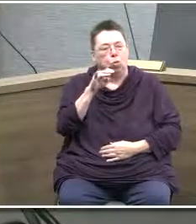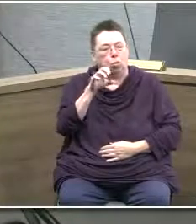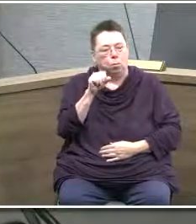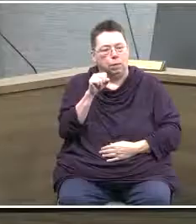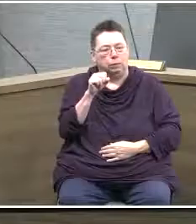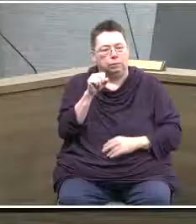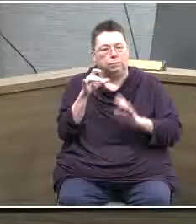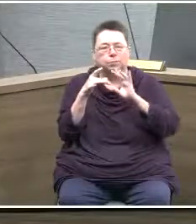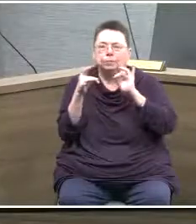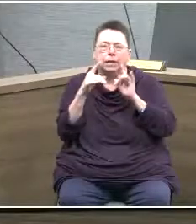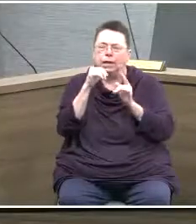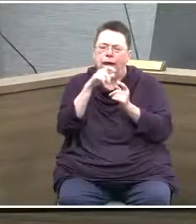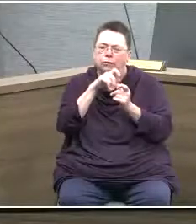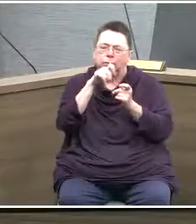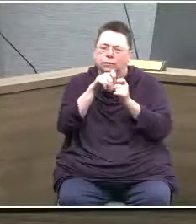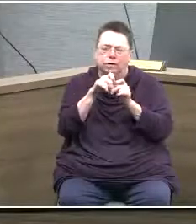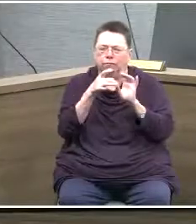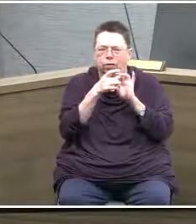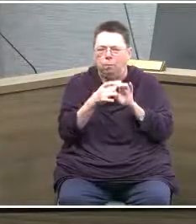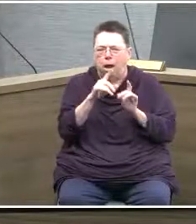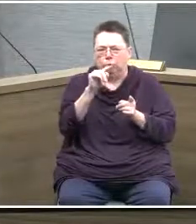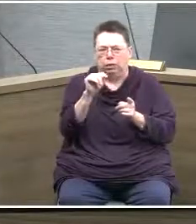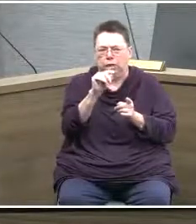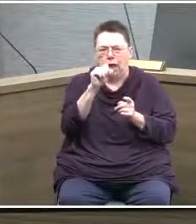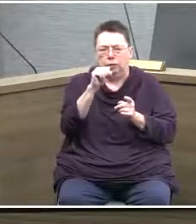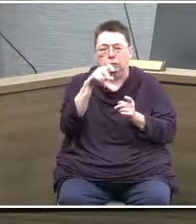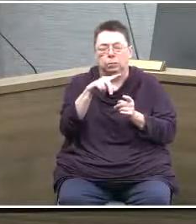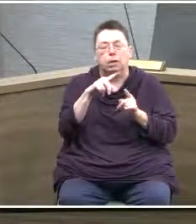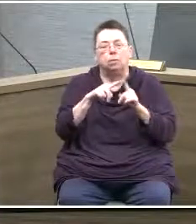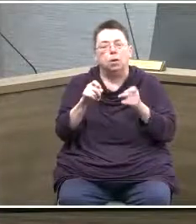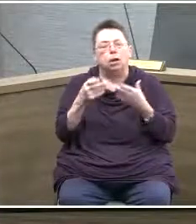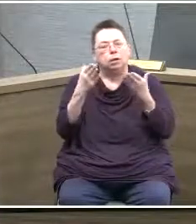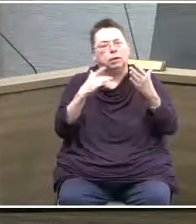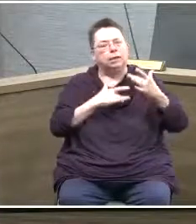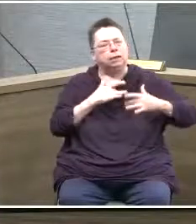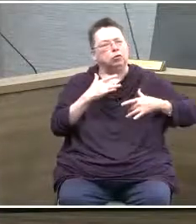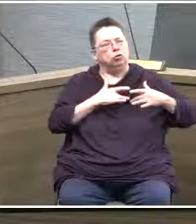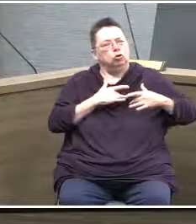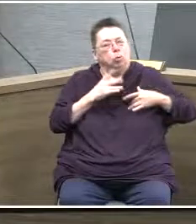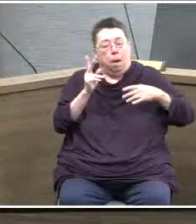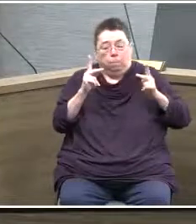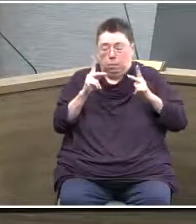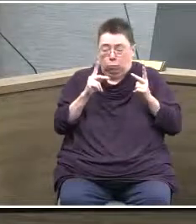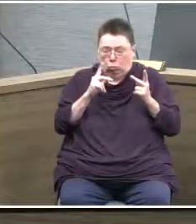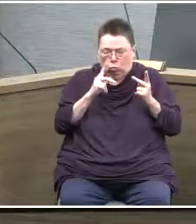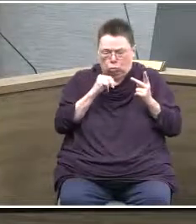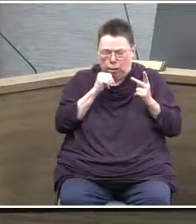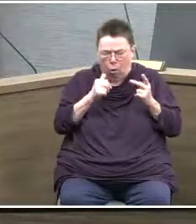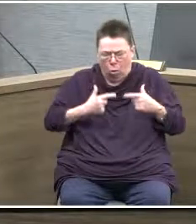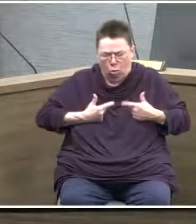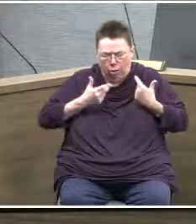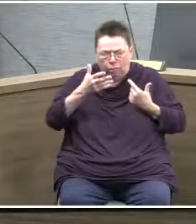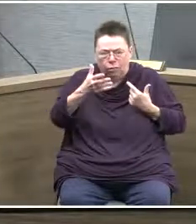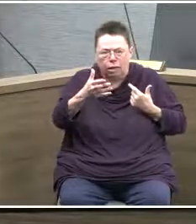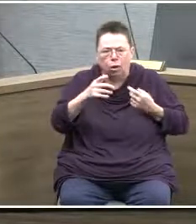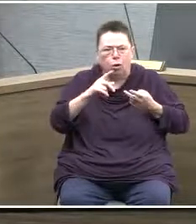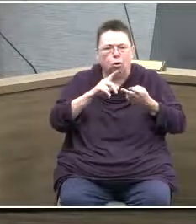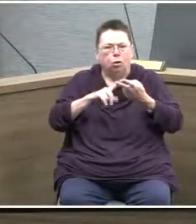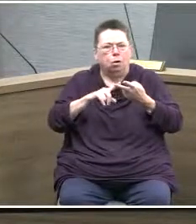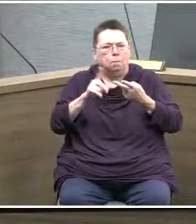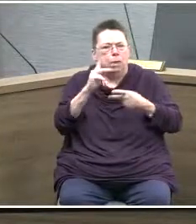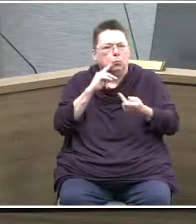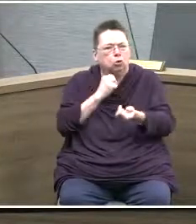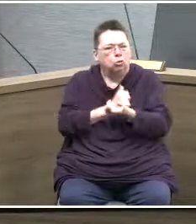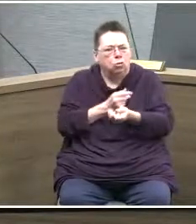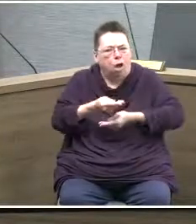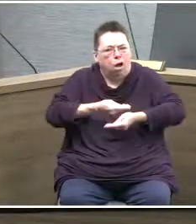This comment is not specific to the tenant selection plan, but raises concerns about non-residents entering the property, drug sales and other